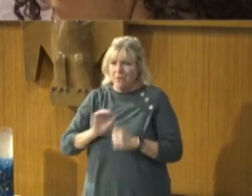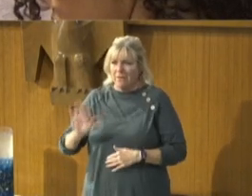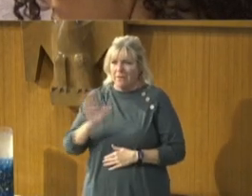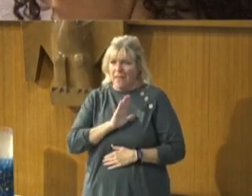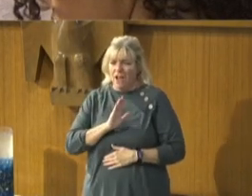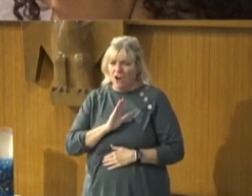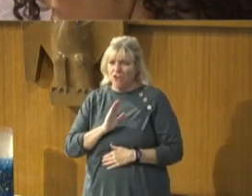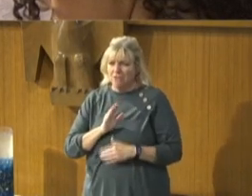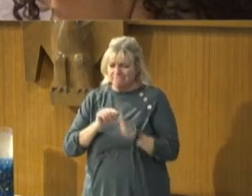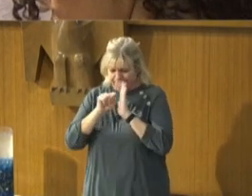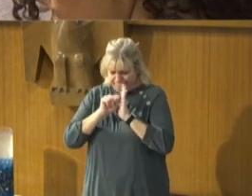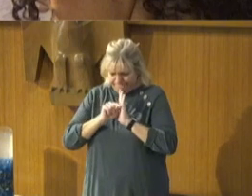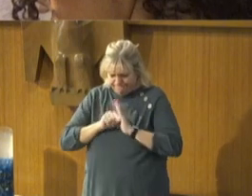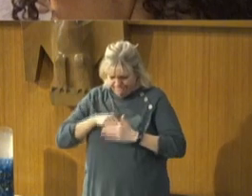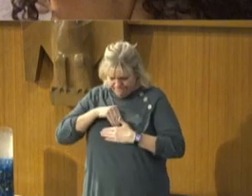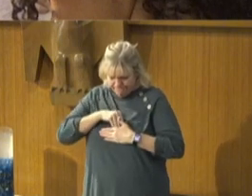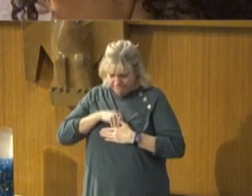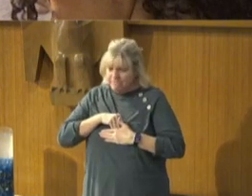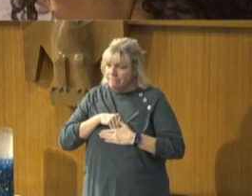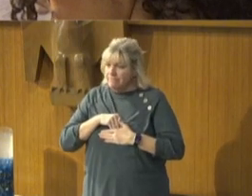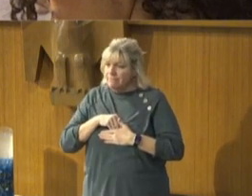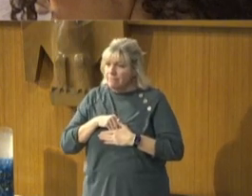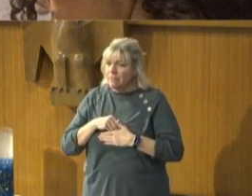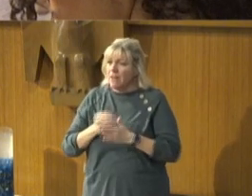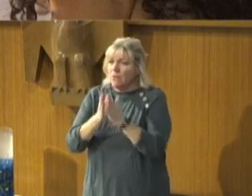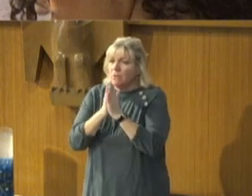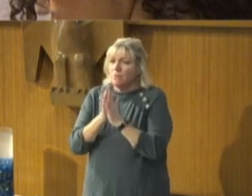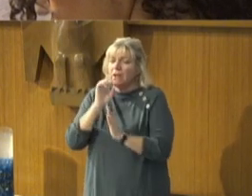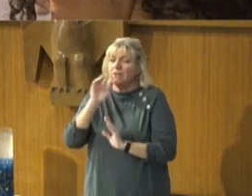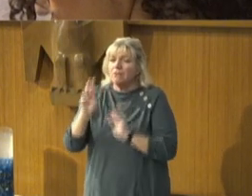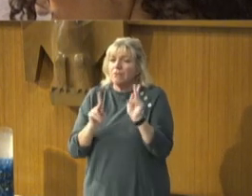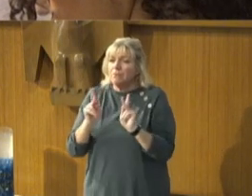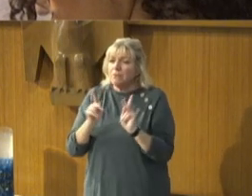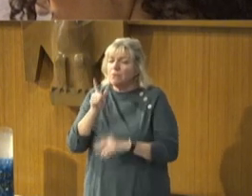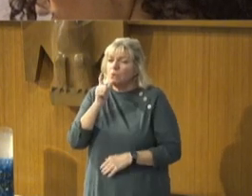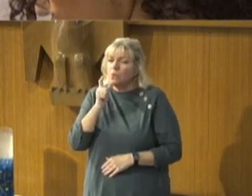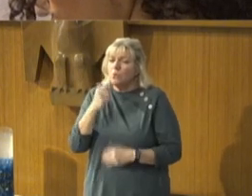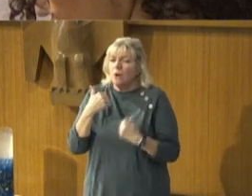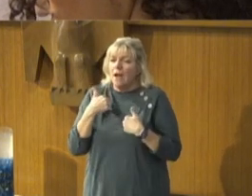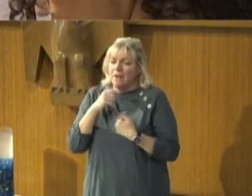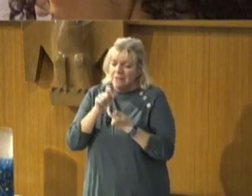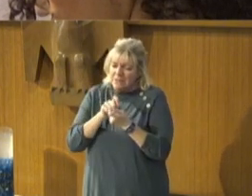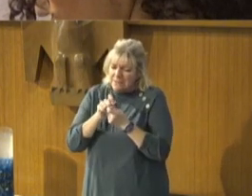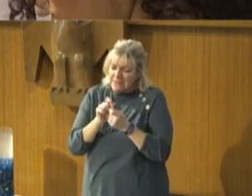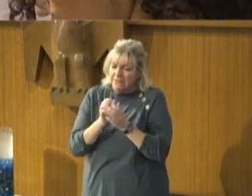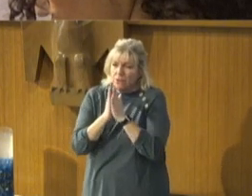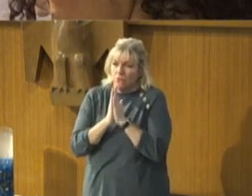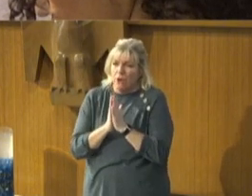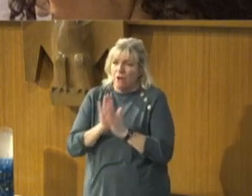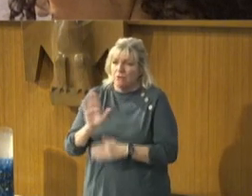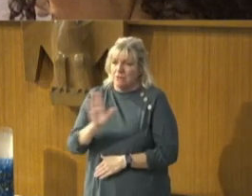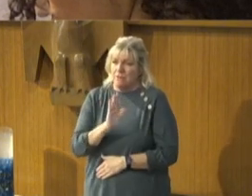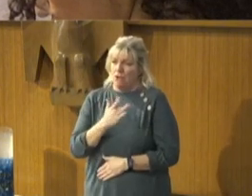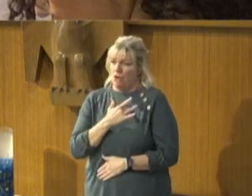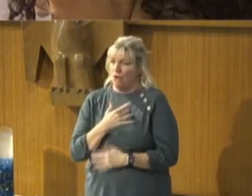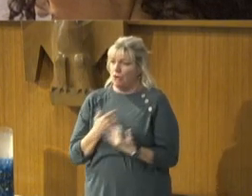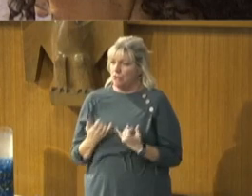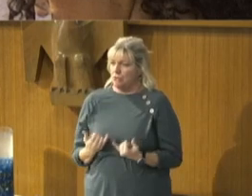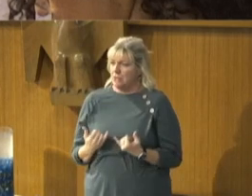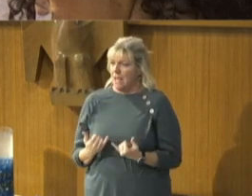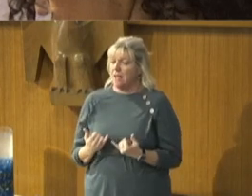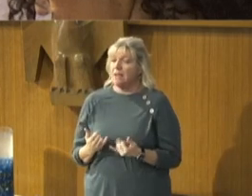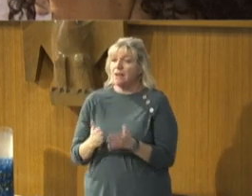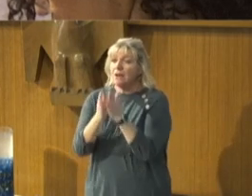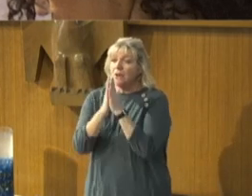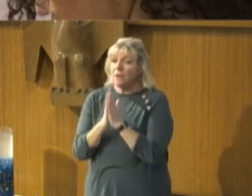demons. And we pray for those who are holding specific prayers in their hearts today. We ask